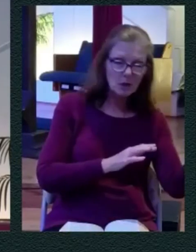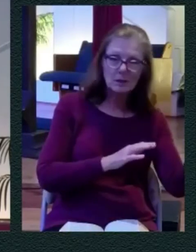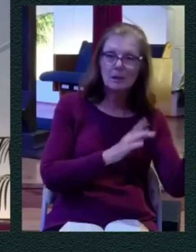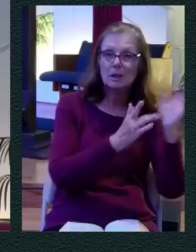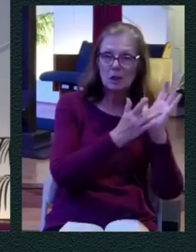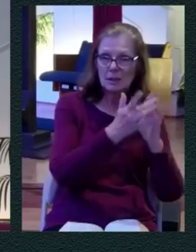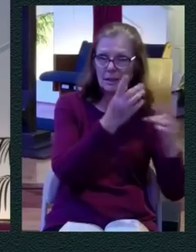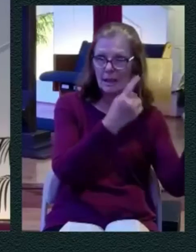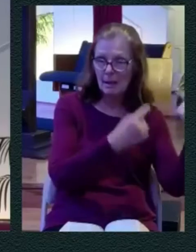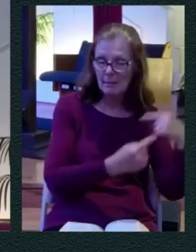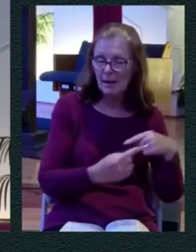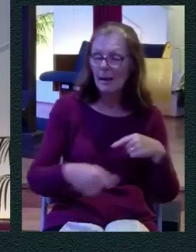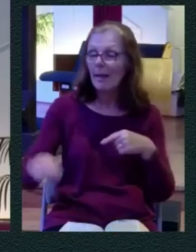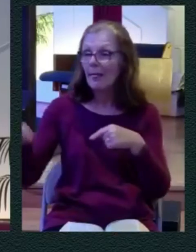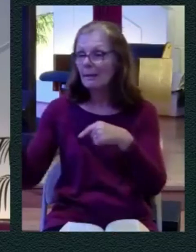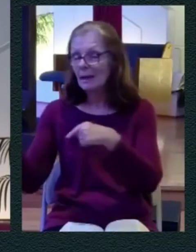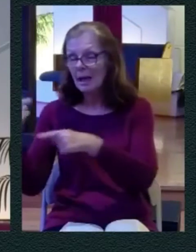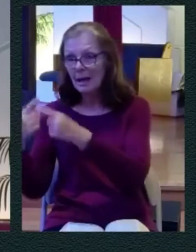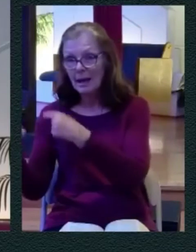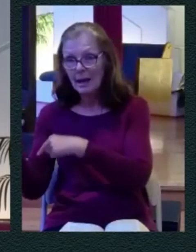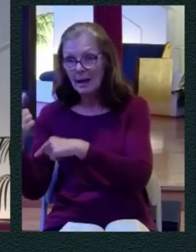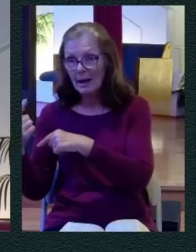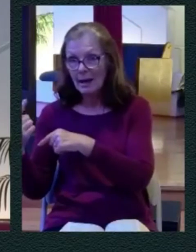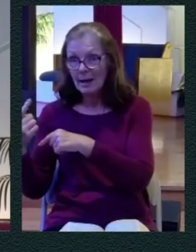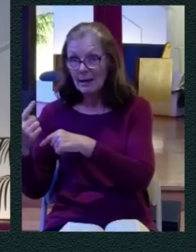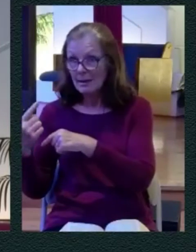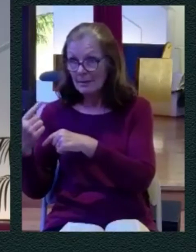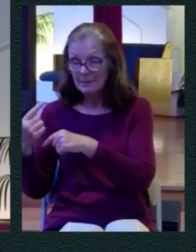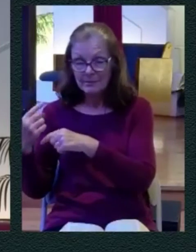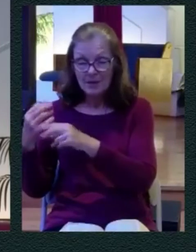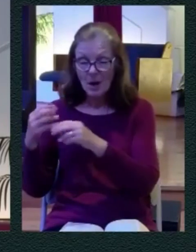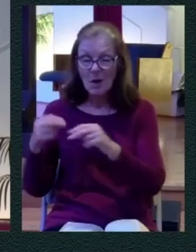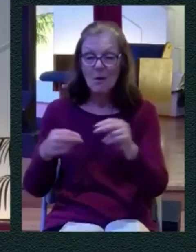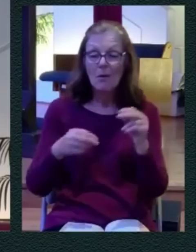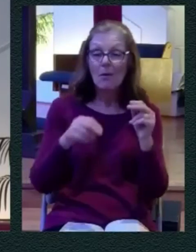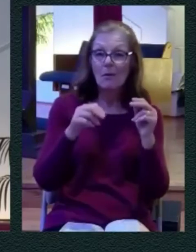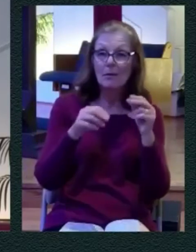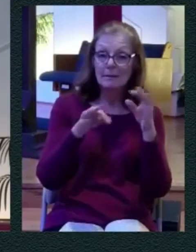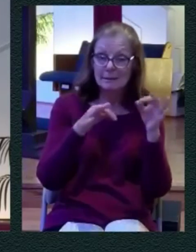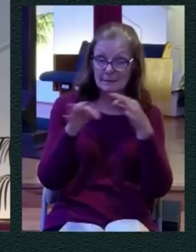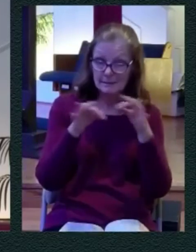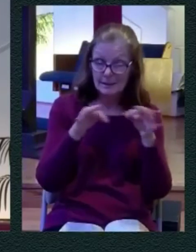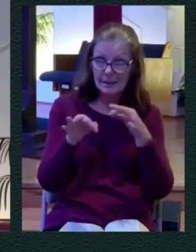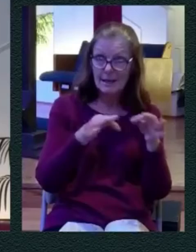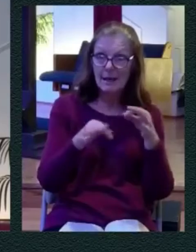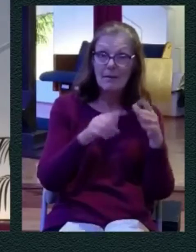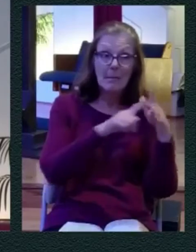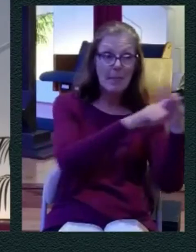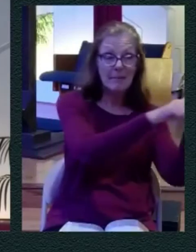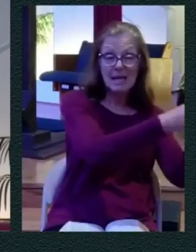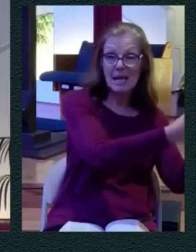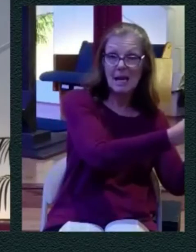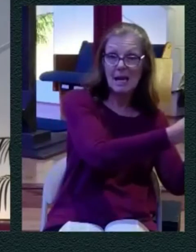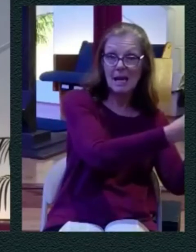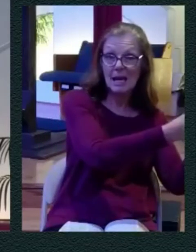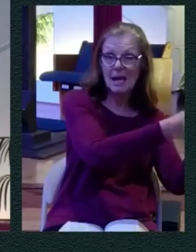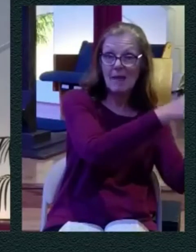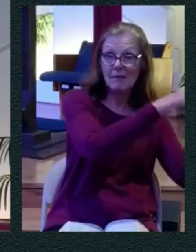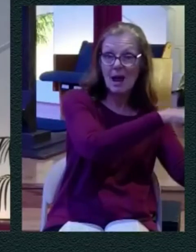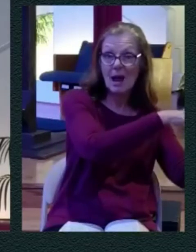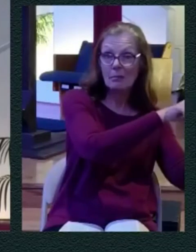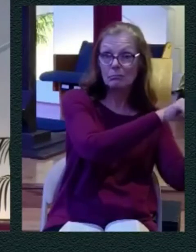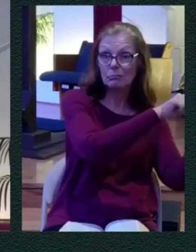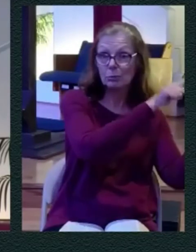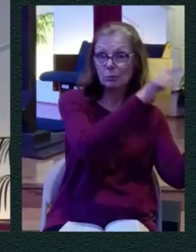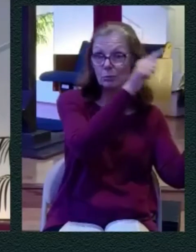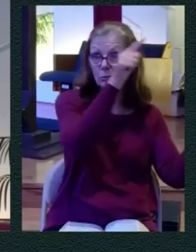us something about the whole age from the time Christ went to heaven to the time He comes back. He's telling us that that